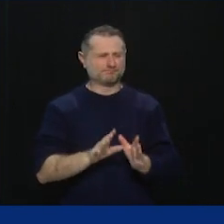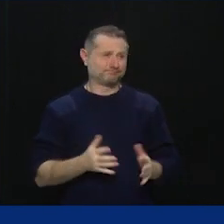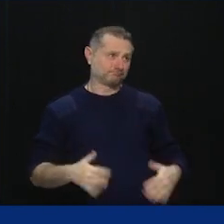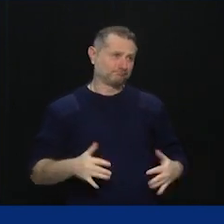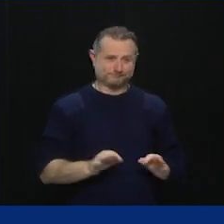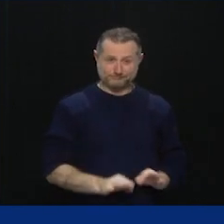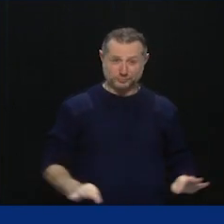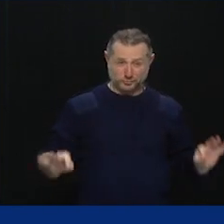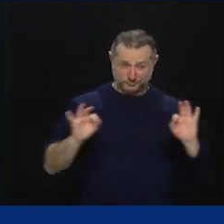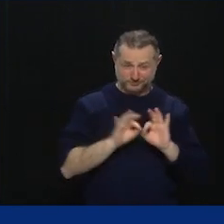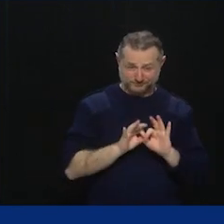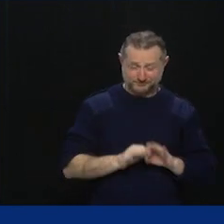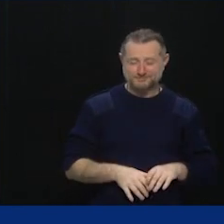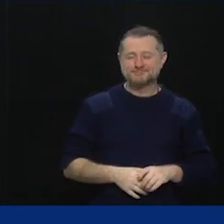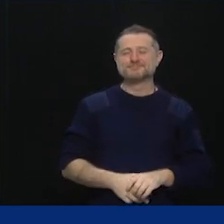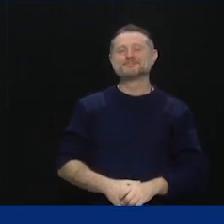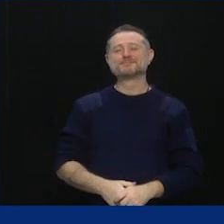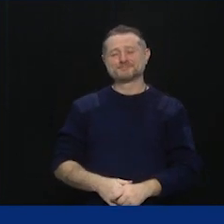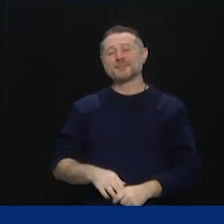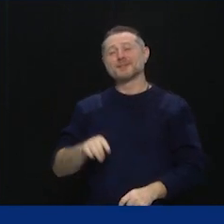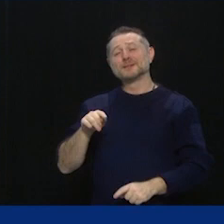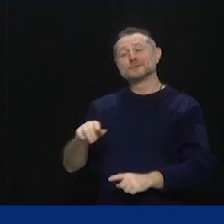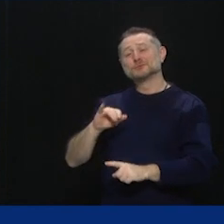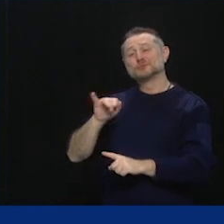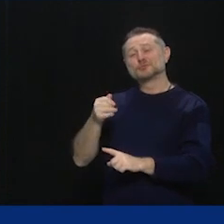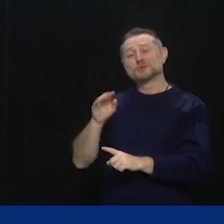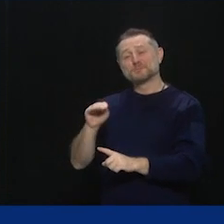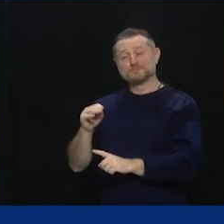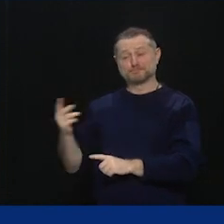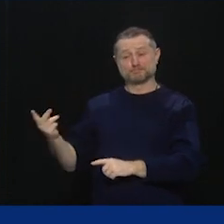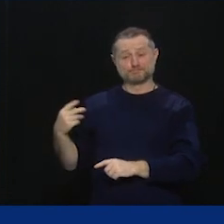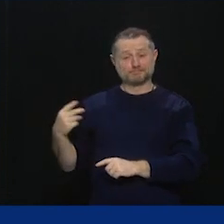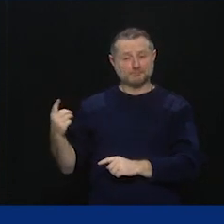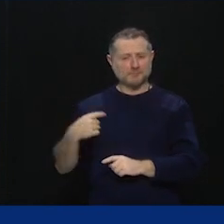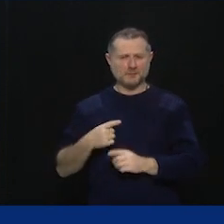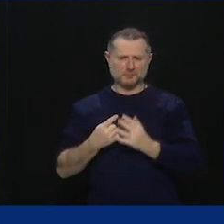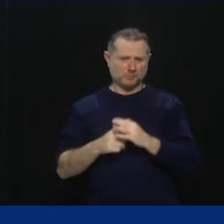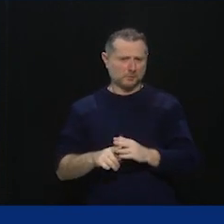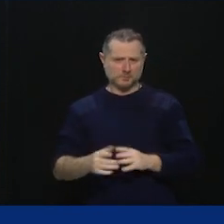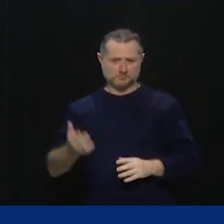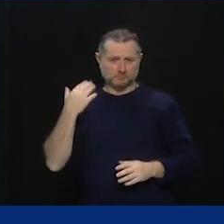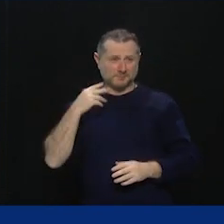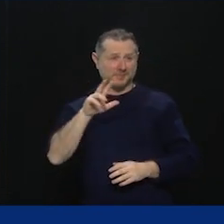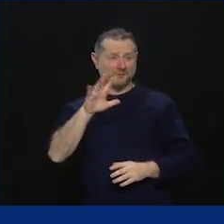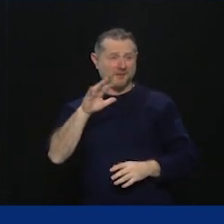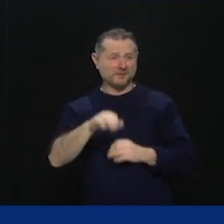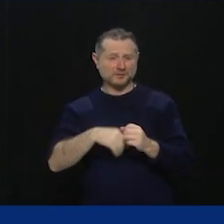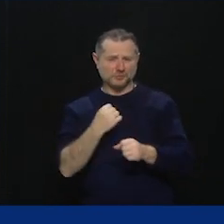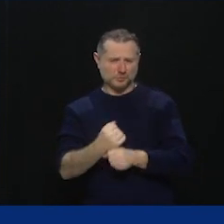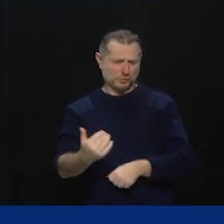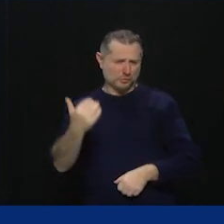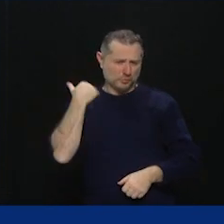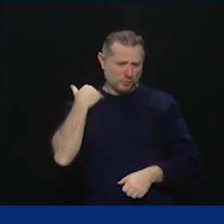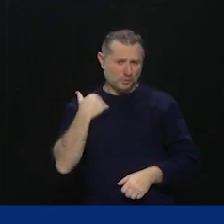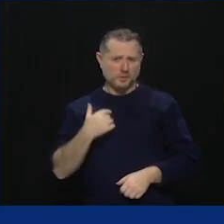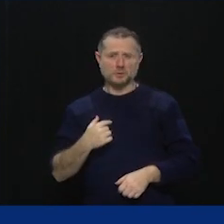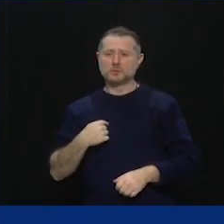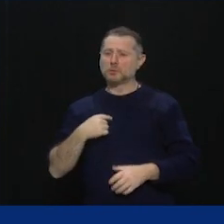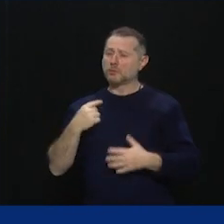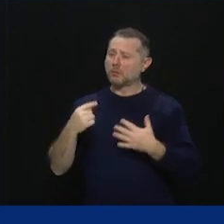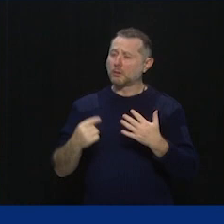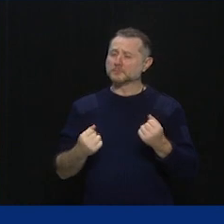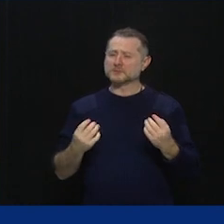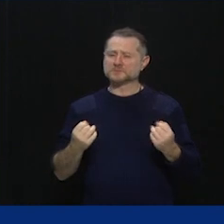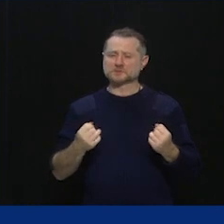TriTech 35 years ago. We've developed many projects, and I can say for sure that this is the best example where